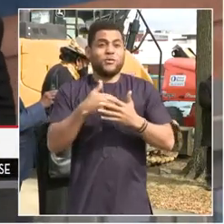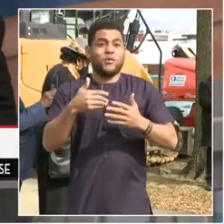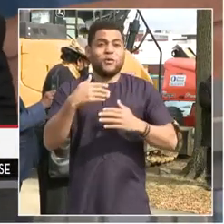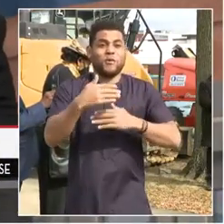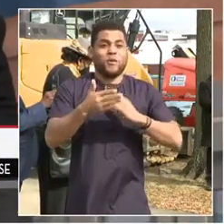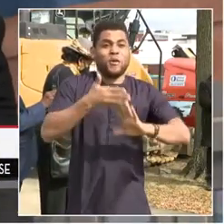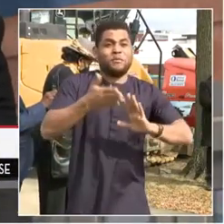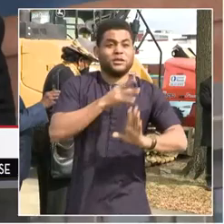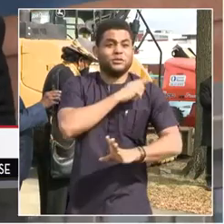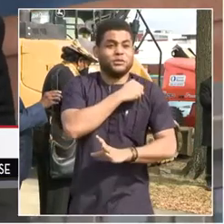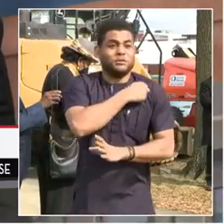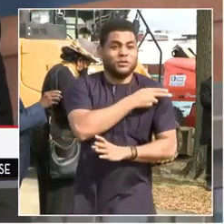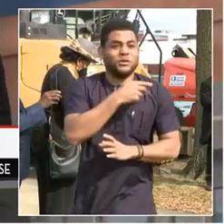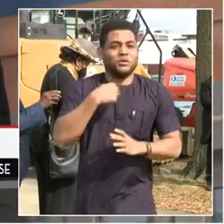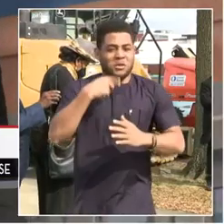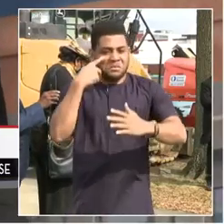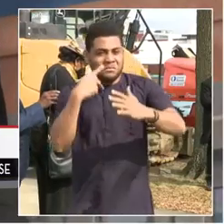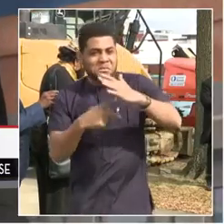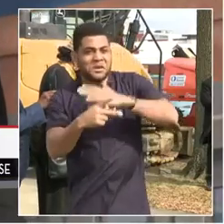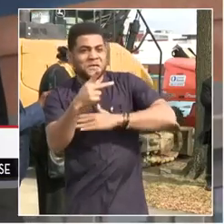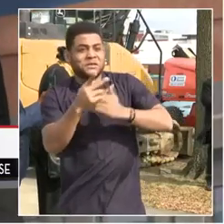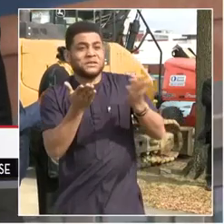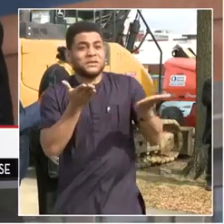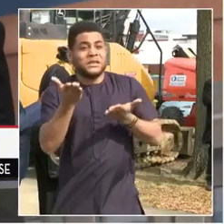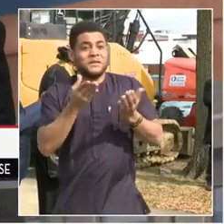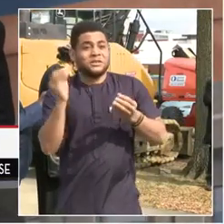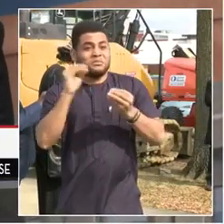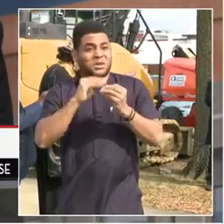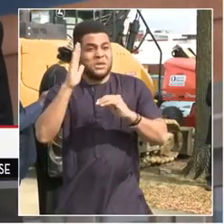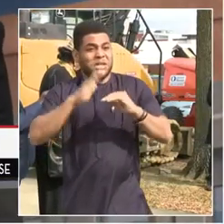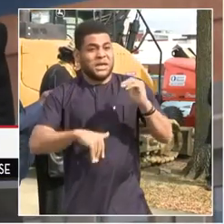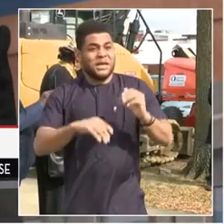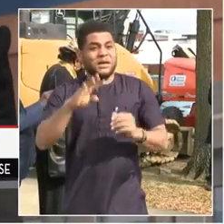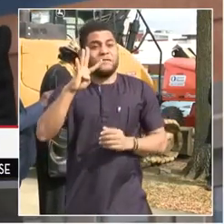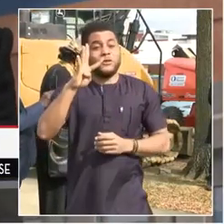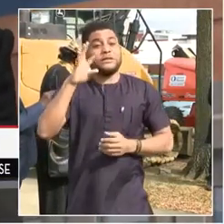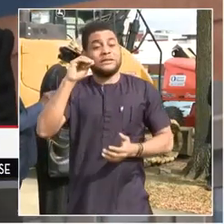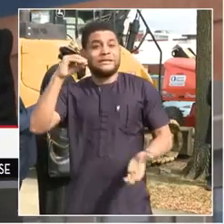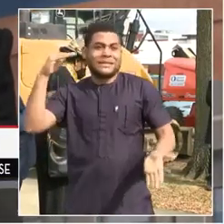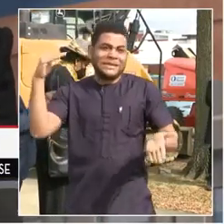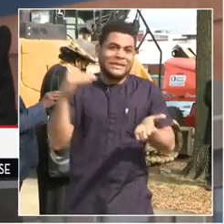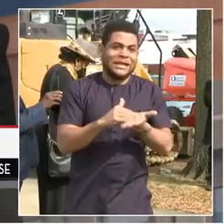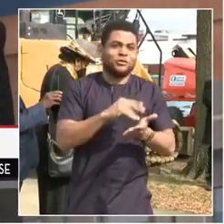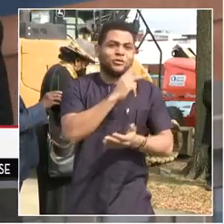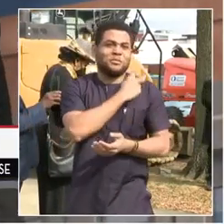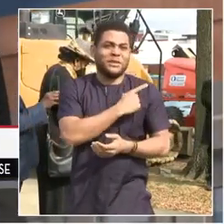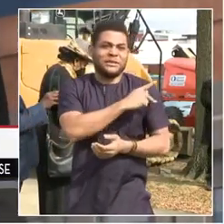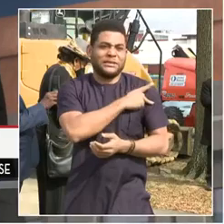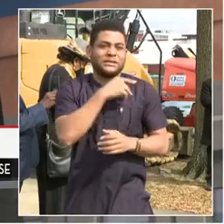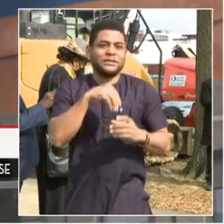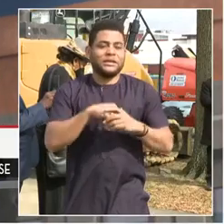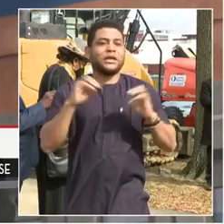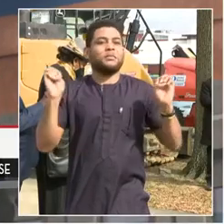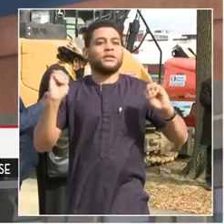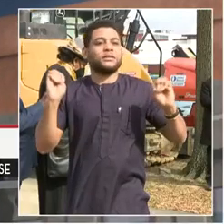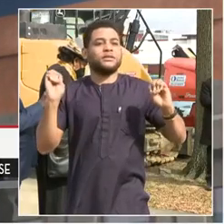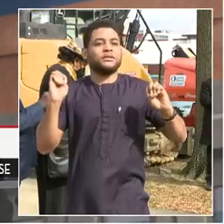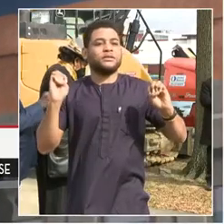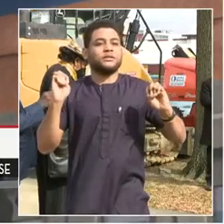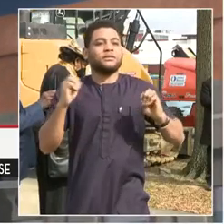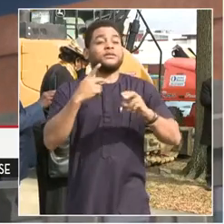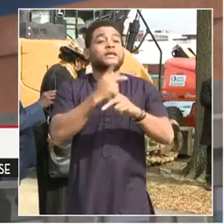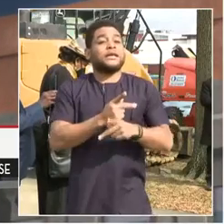serve over 40,000 patients in its emergency room, care for 5,000 inpatients, and deliver more